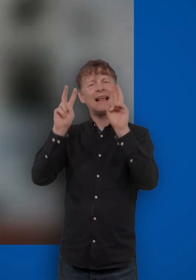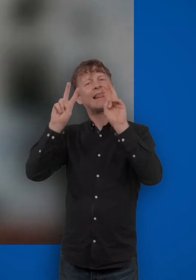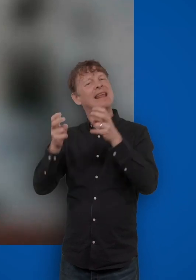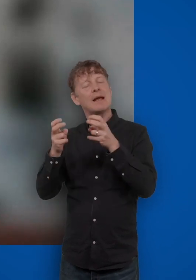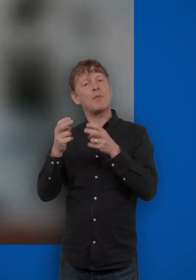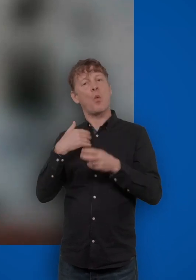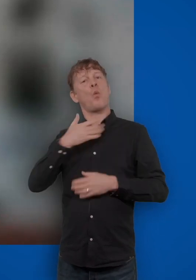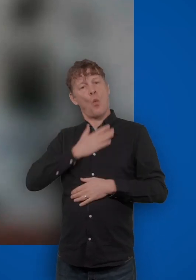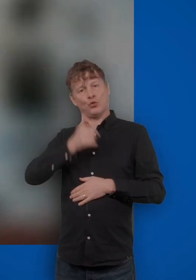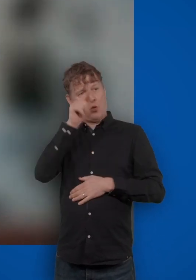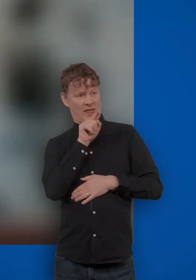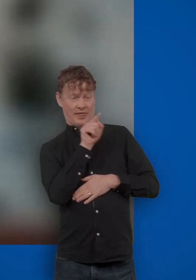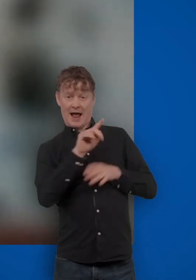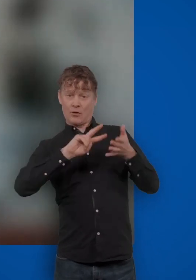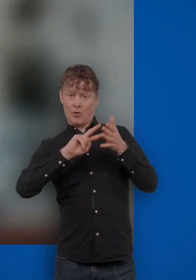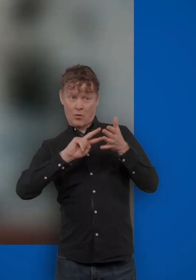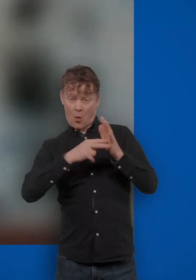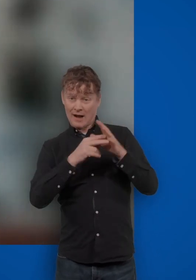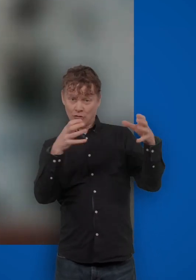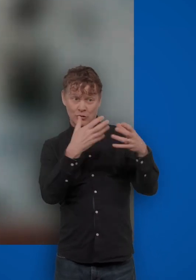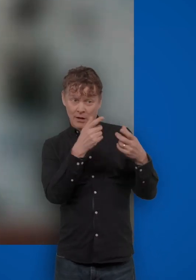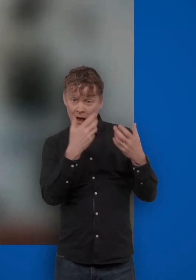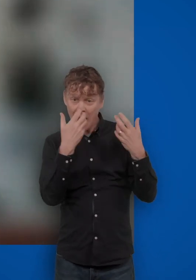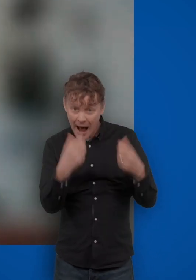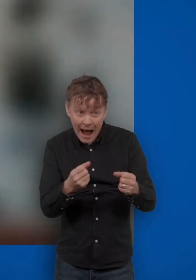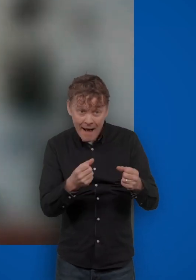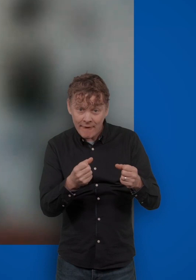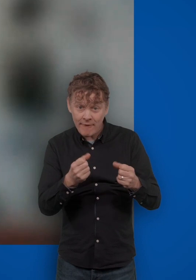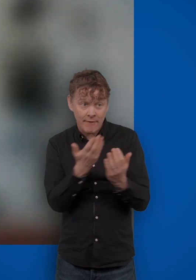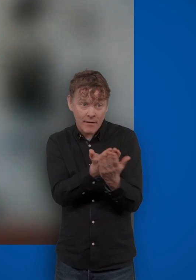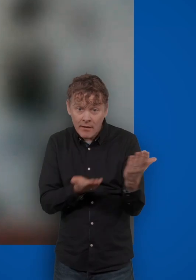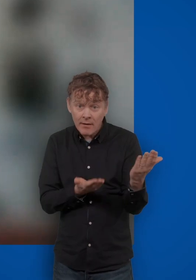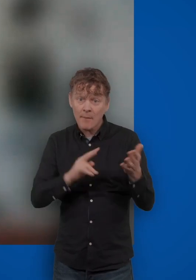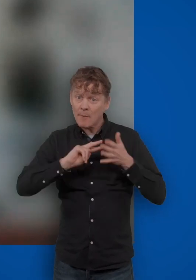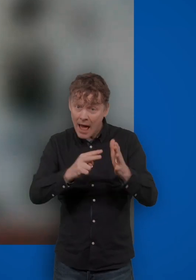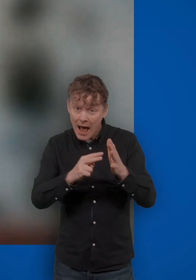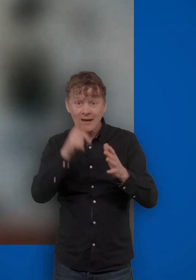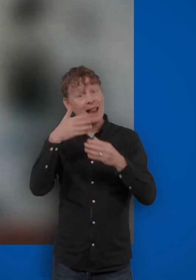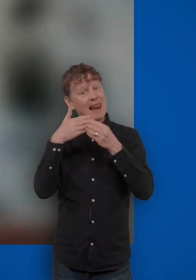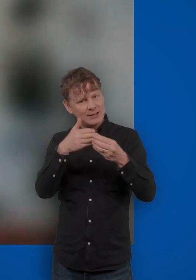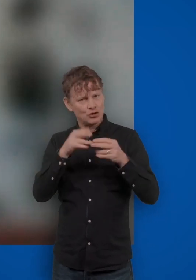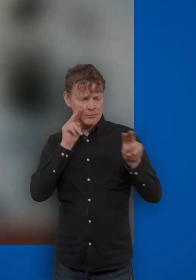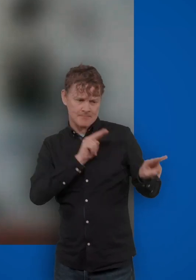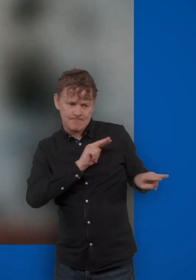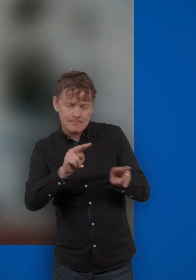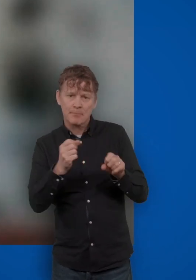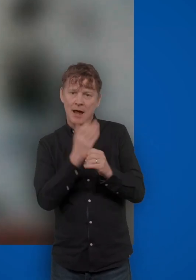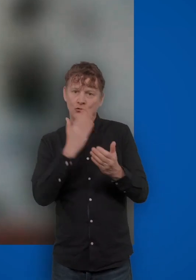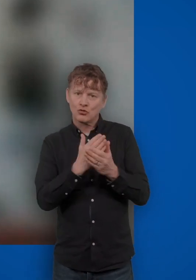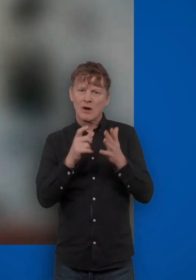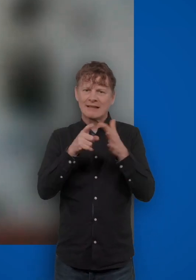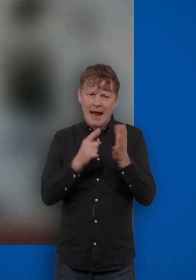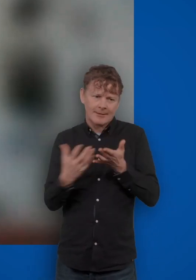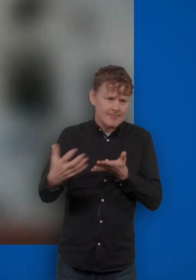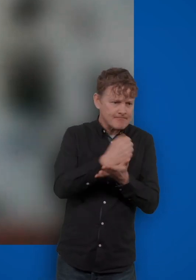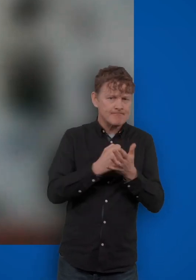want to know that the organisation has a plan and that leadership routinely tracks progress using data and learning from others.